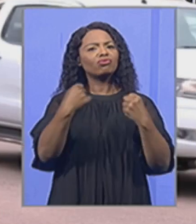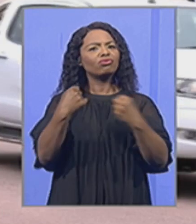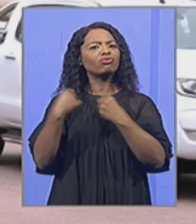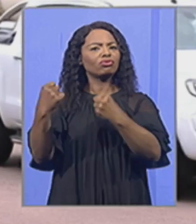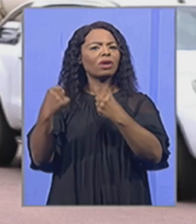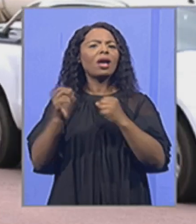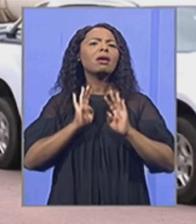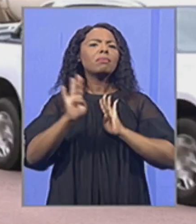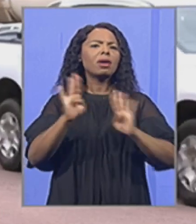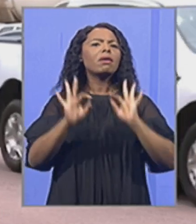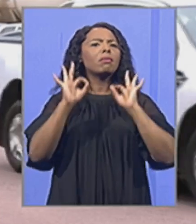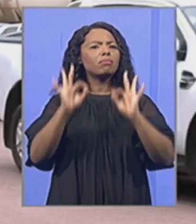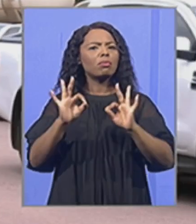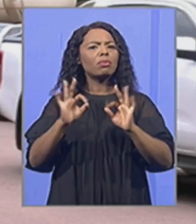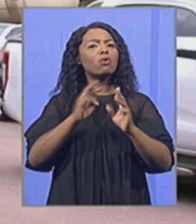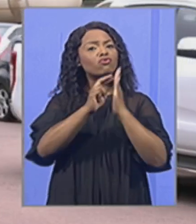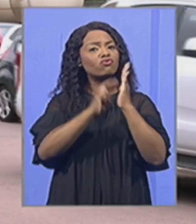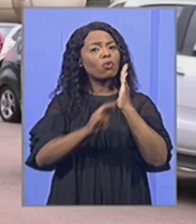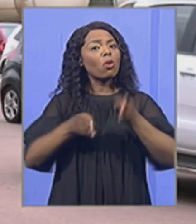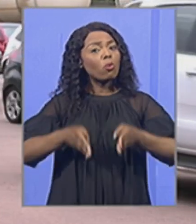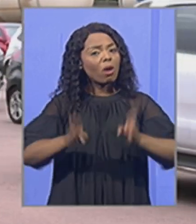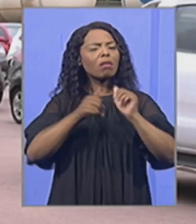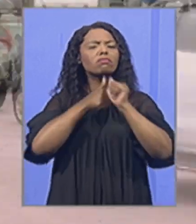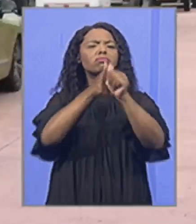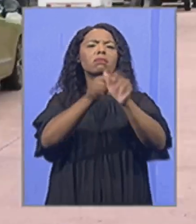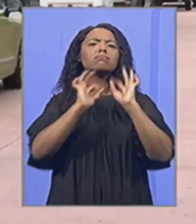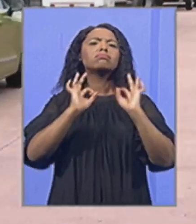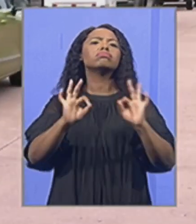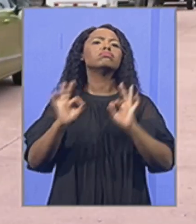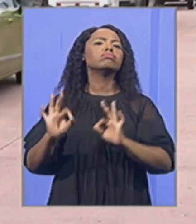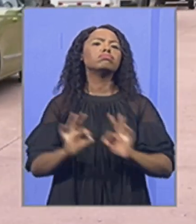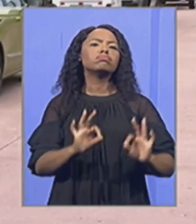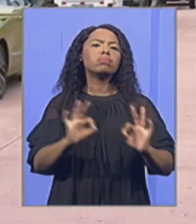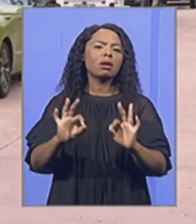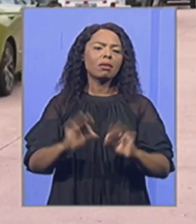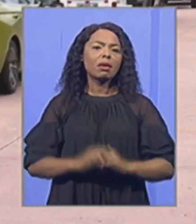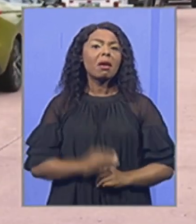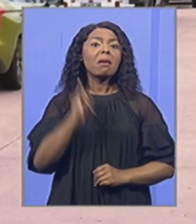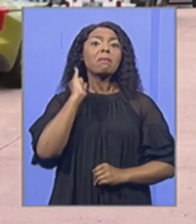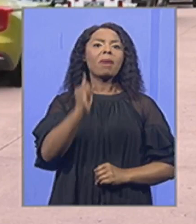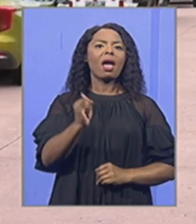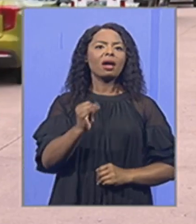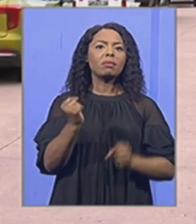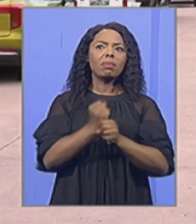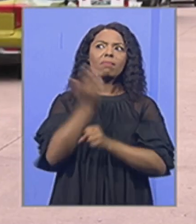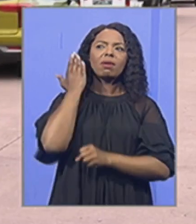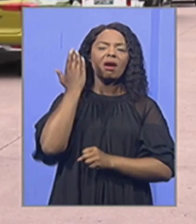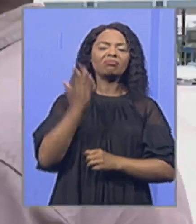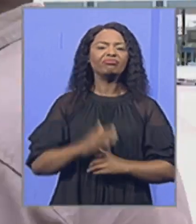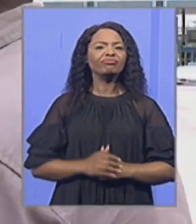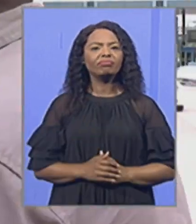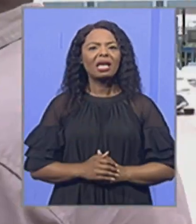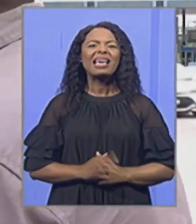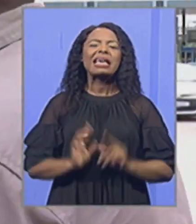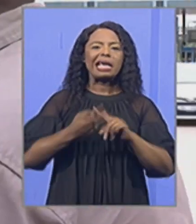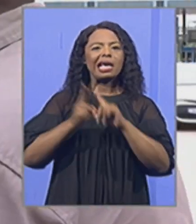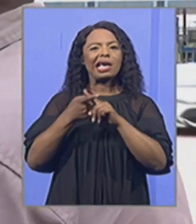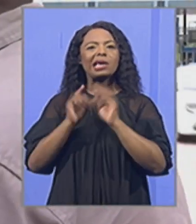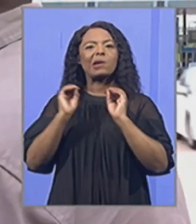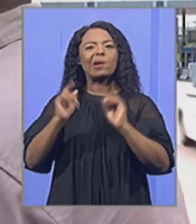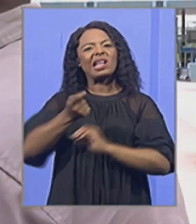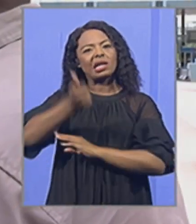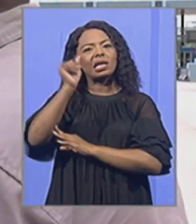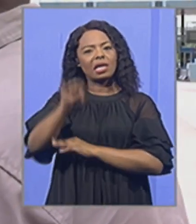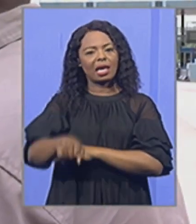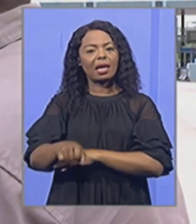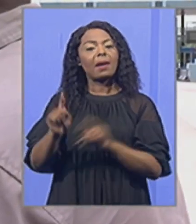ho ikobela melao ya tsela. It was not that bad, in as much as we did have accidents, but we managed